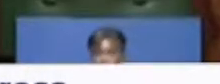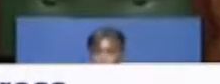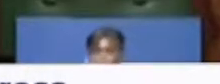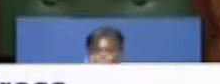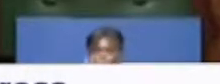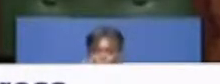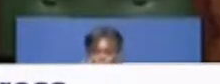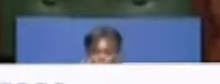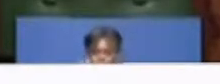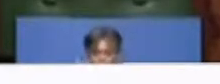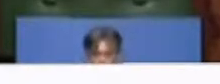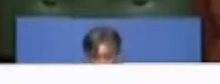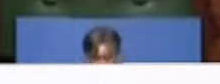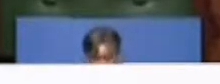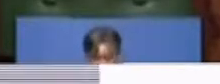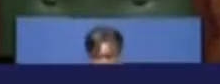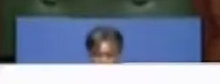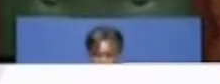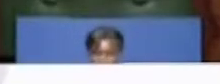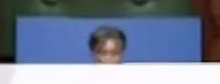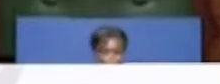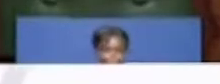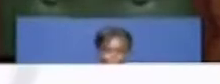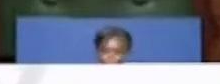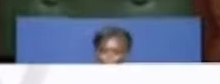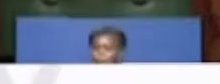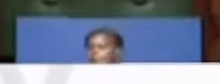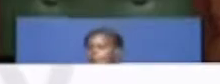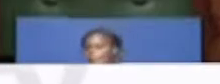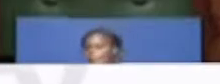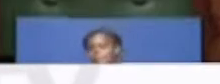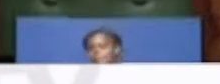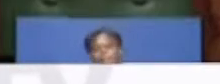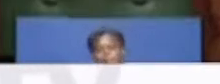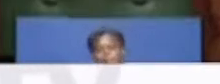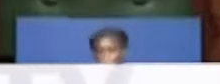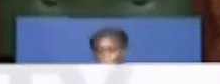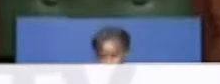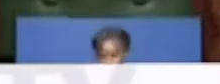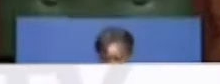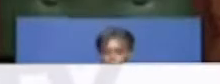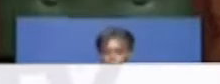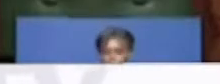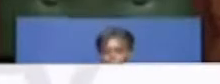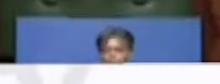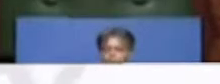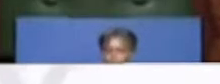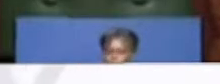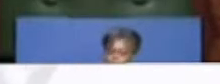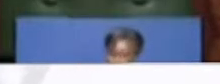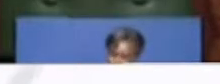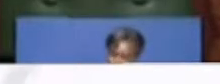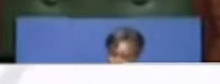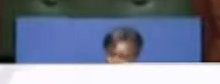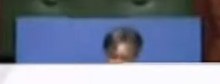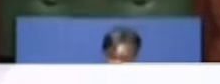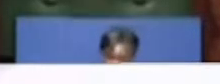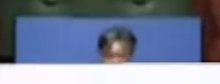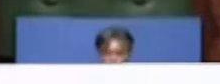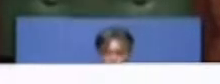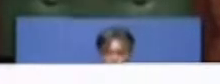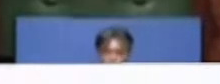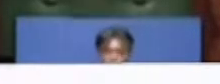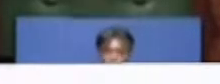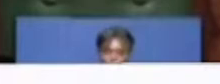32,354 have been issued with title deeds because of a multi-agency effort. In